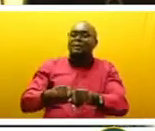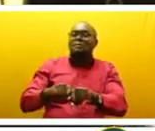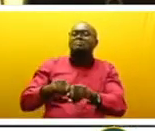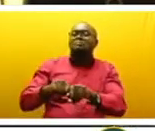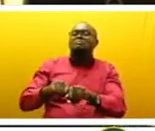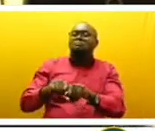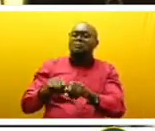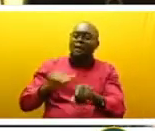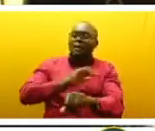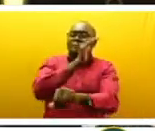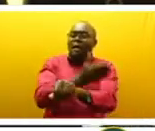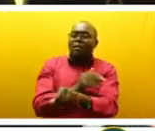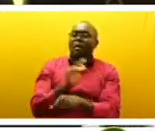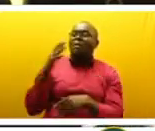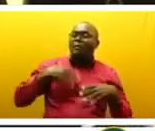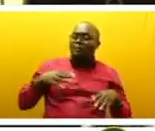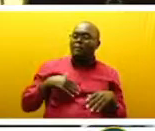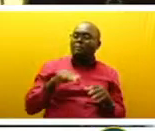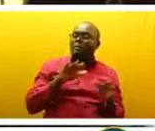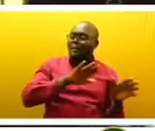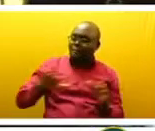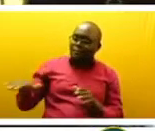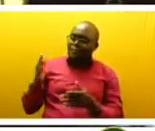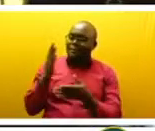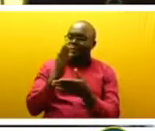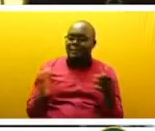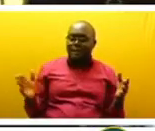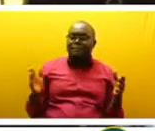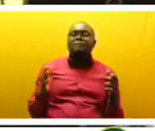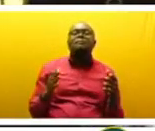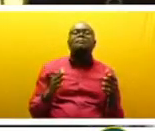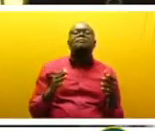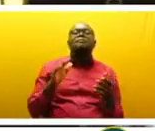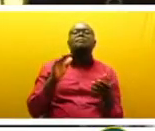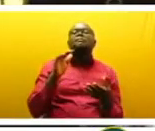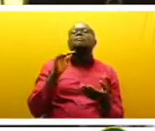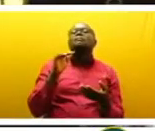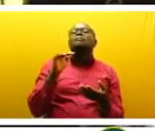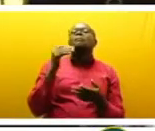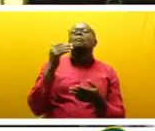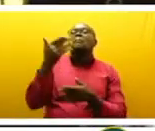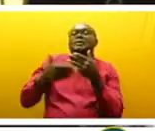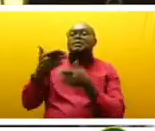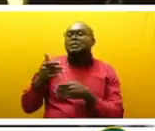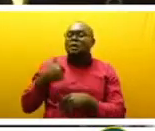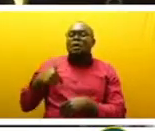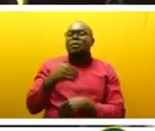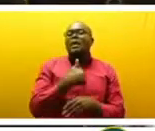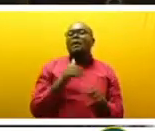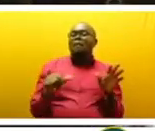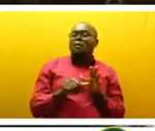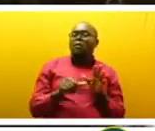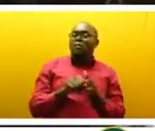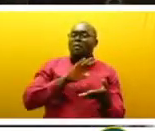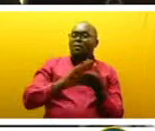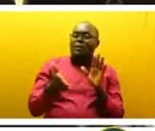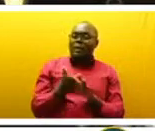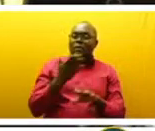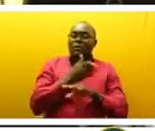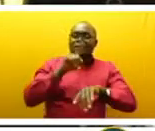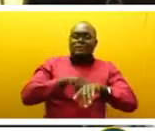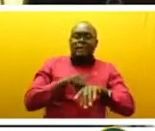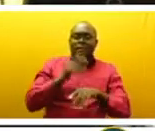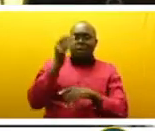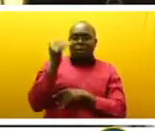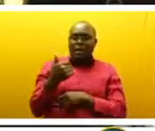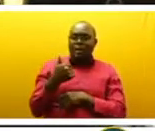people and set it aside by some scheme or something, then we are in a problem. And without taking too much time, because